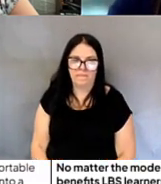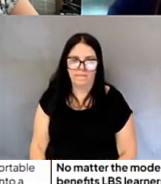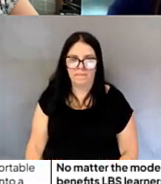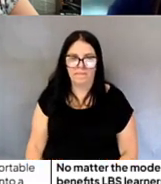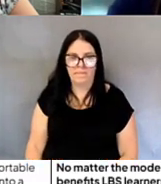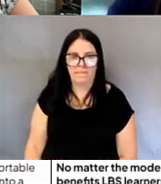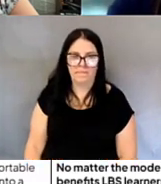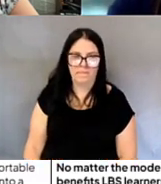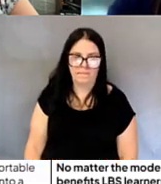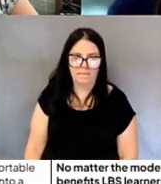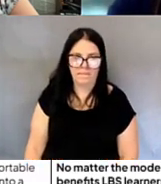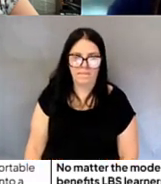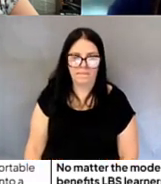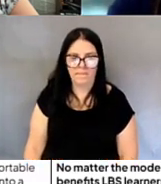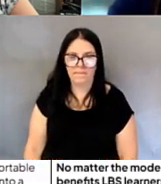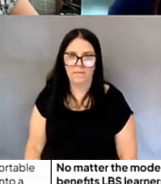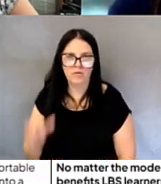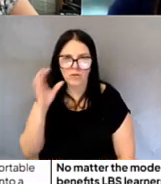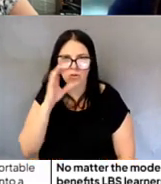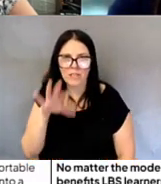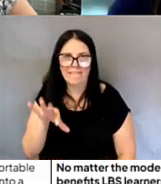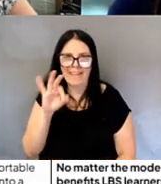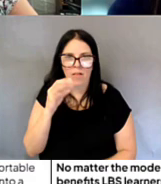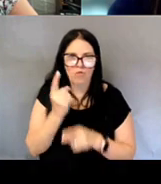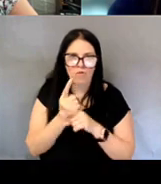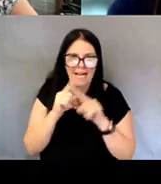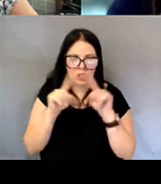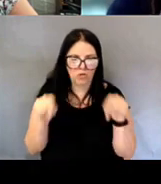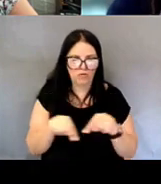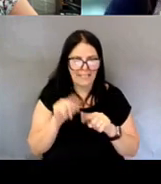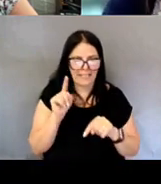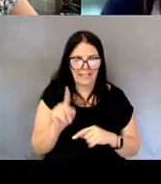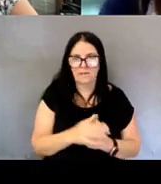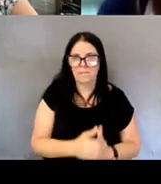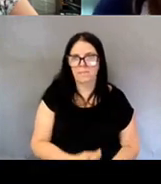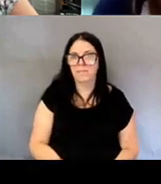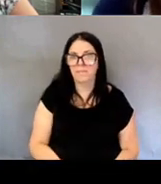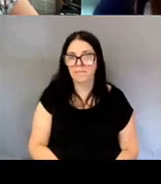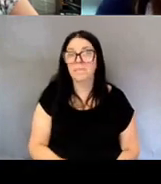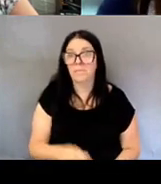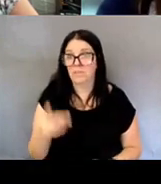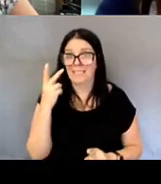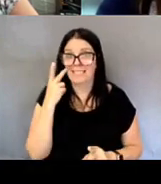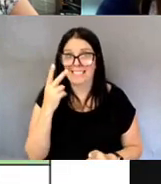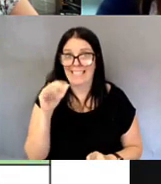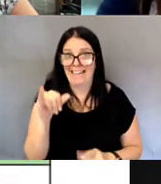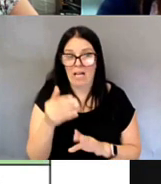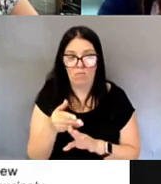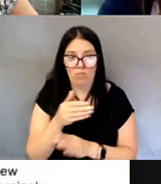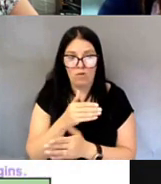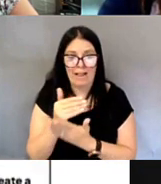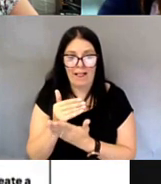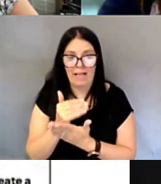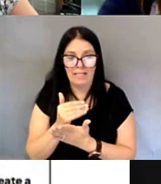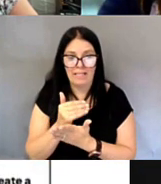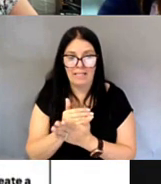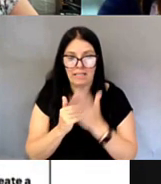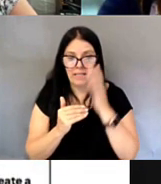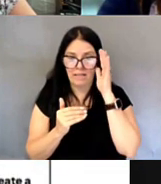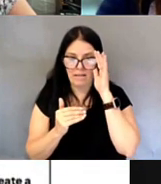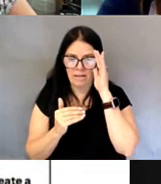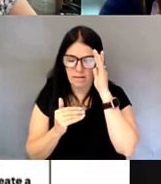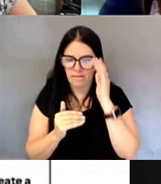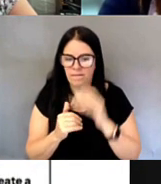Just trying to find the right screen. Okay. Are you seeing the pre-lesson companion?